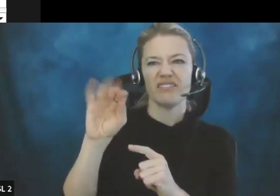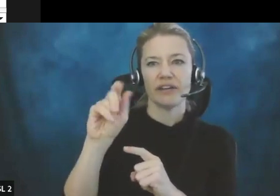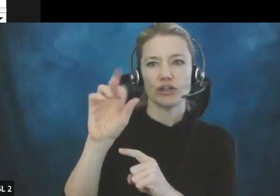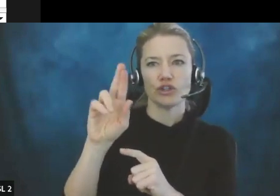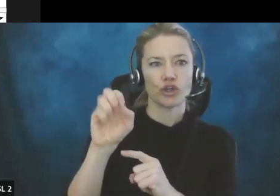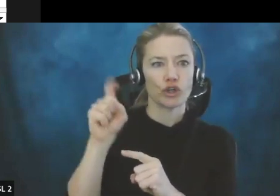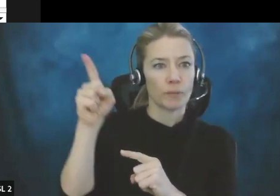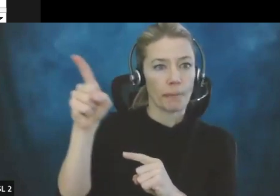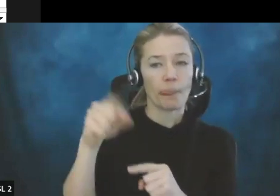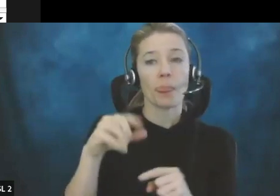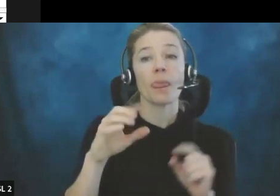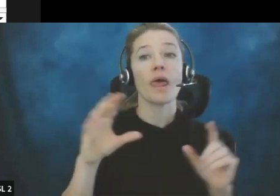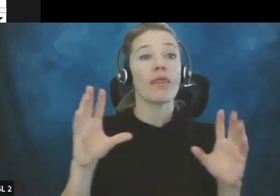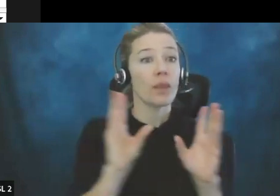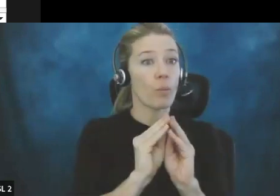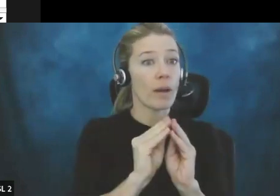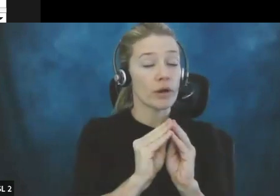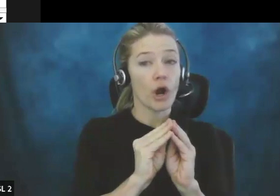in Zoom. The